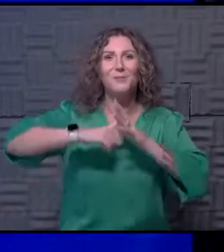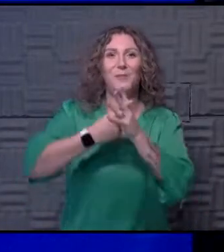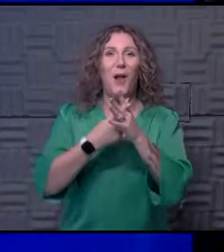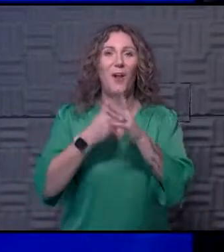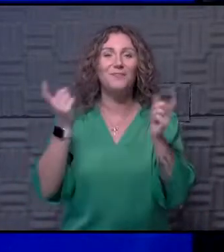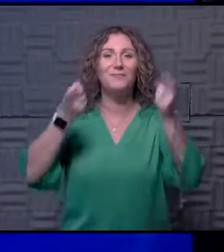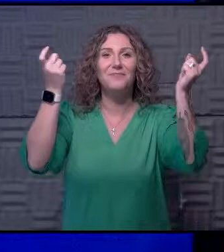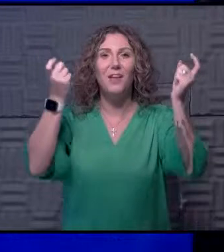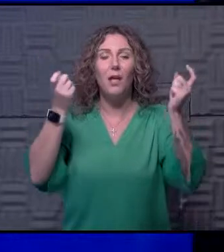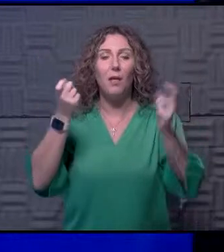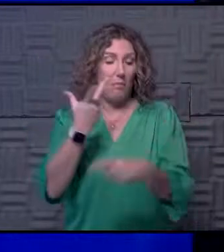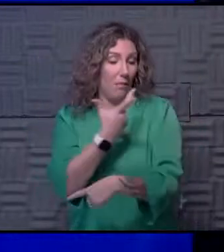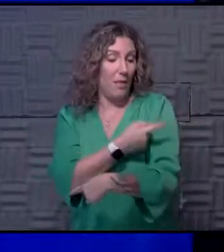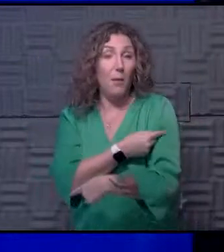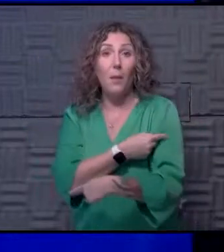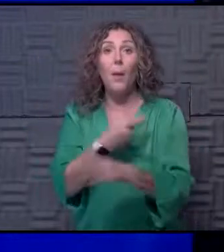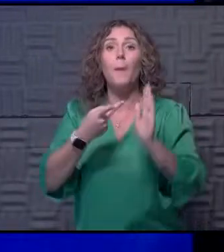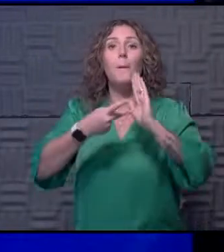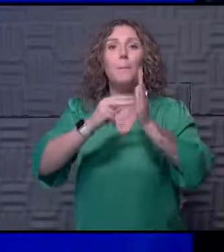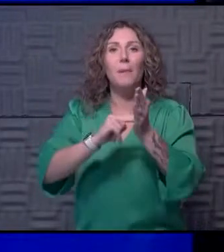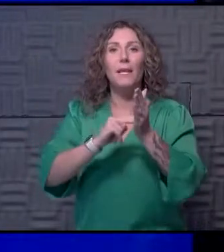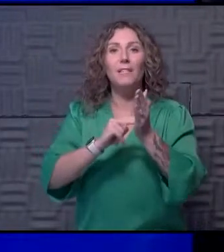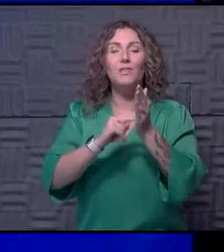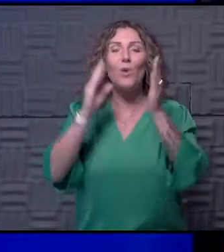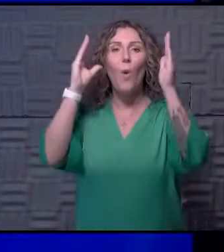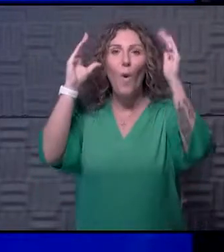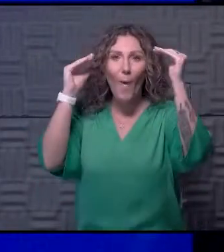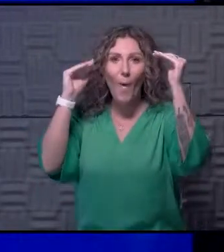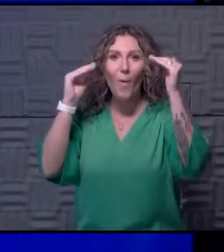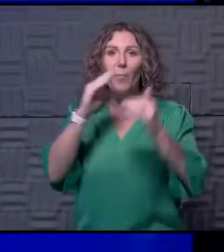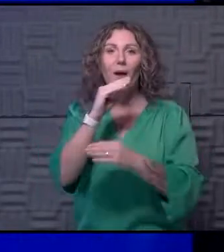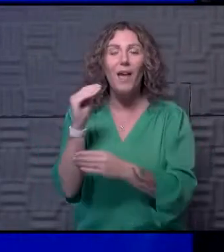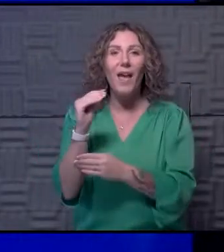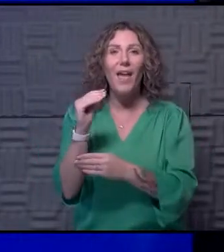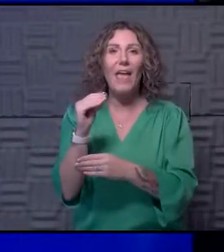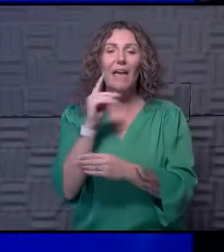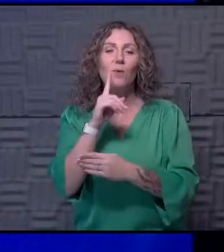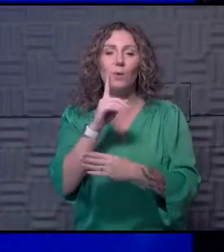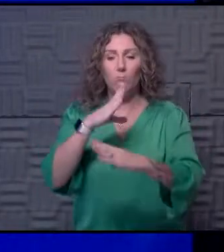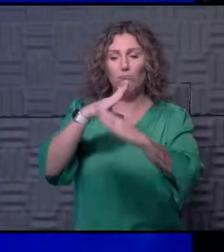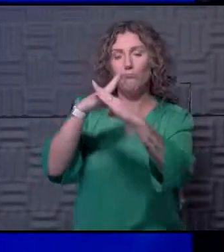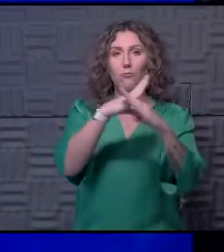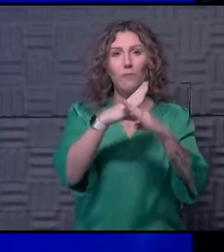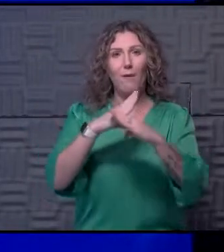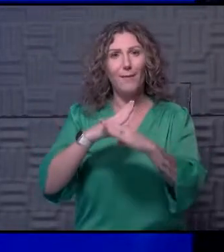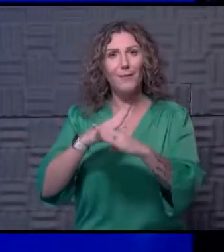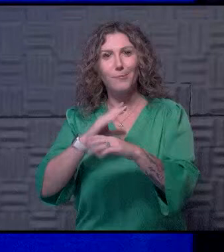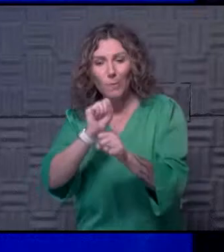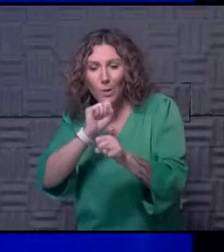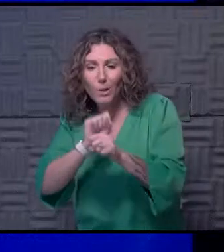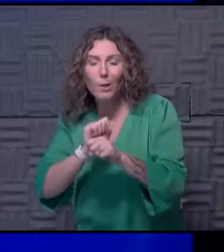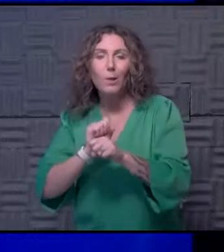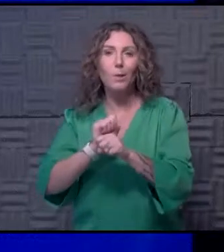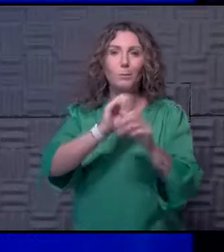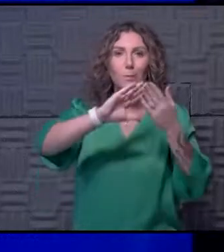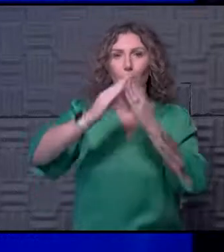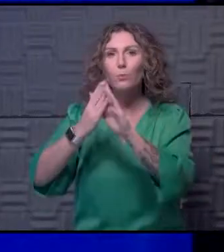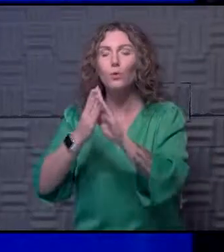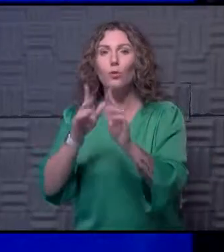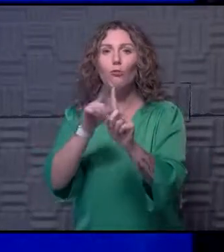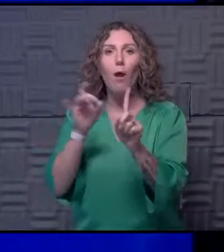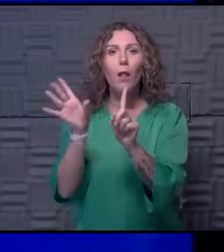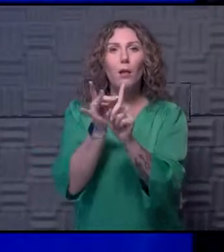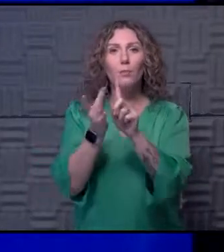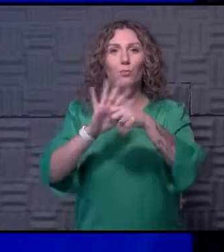is a symbol of hope that will protect our staff and ultimately our community from getting COVID-19.